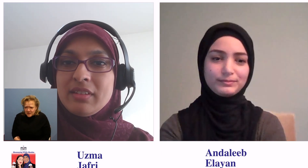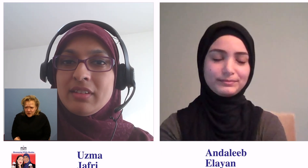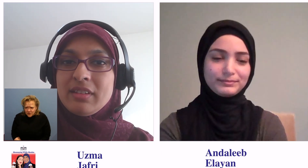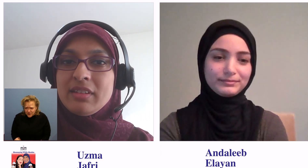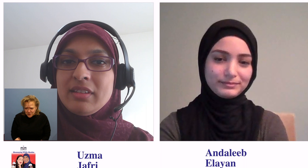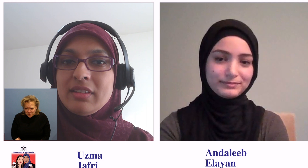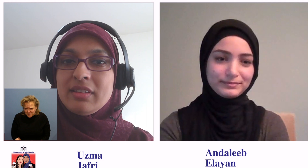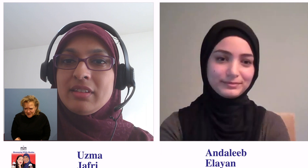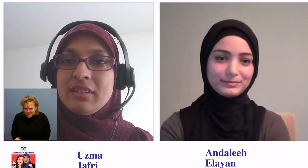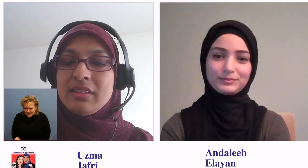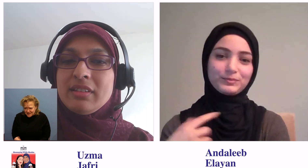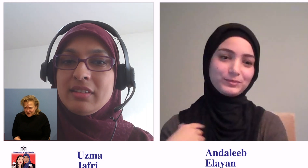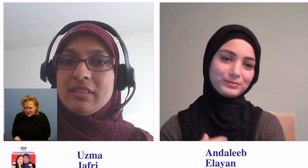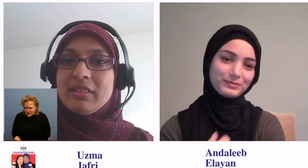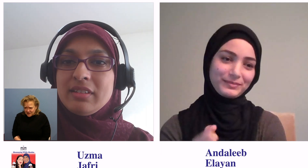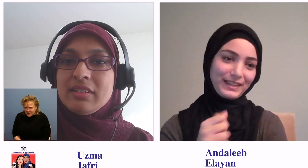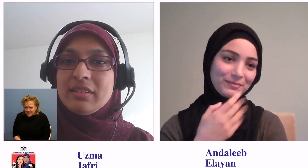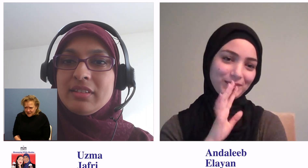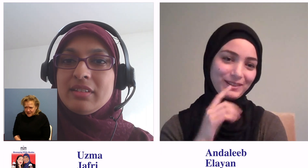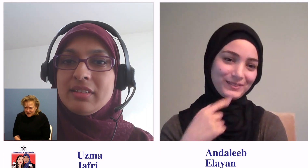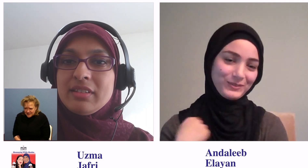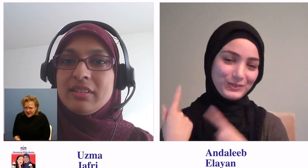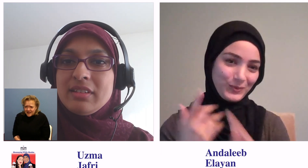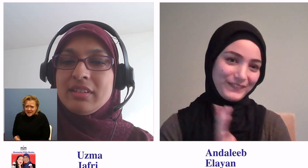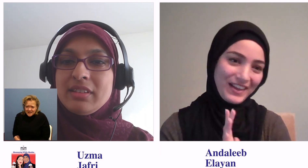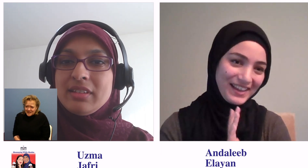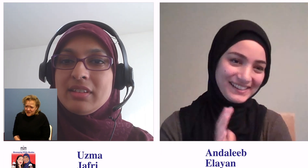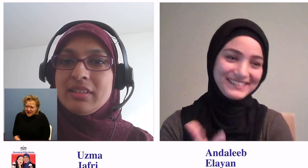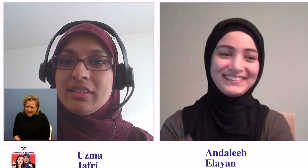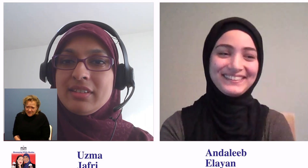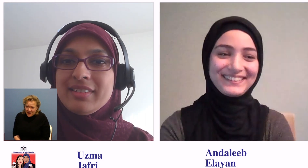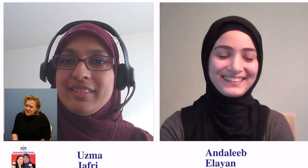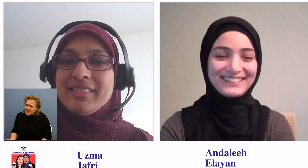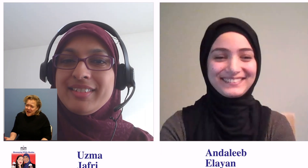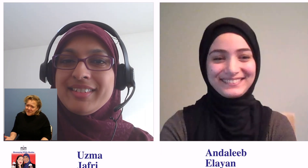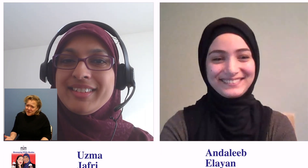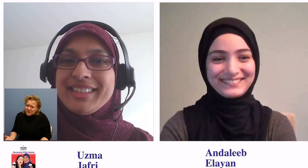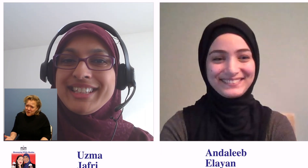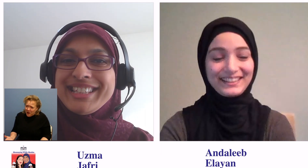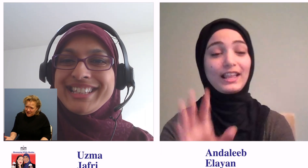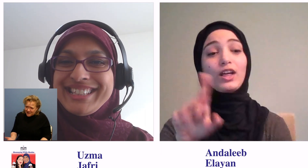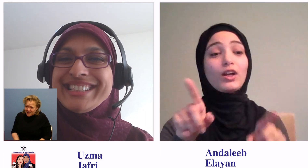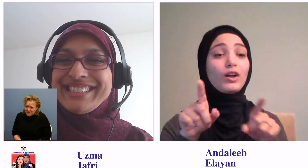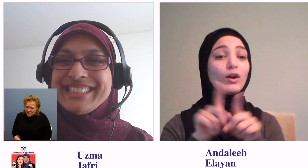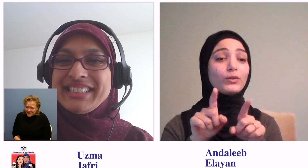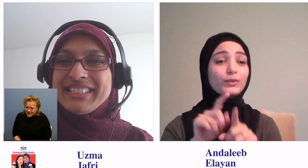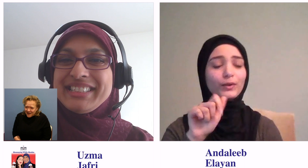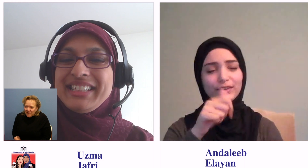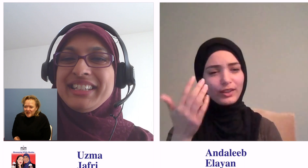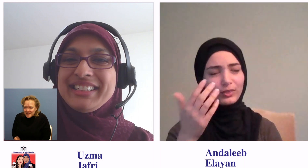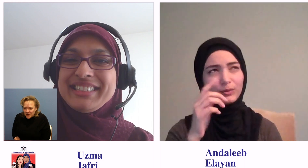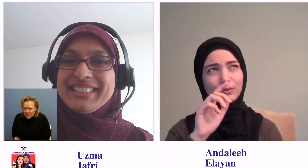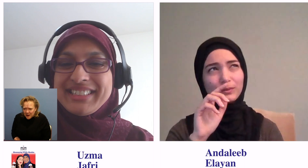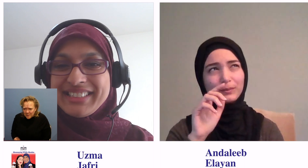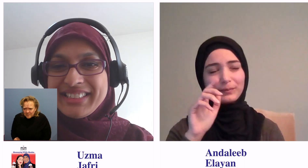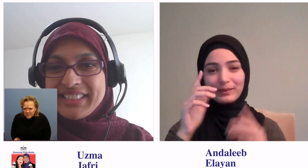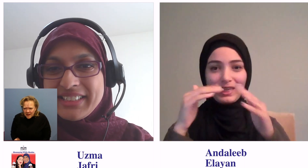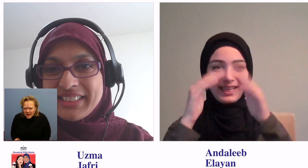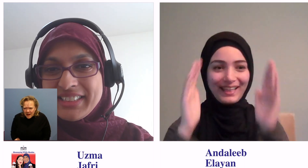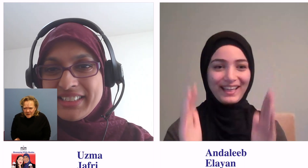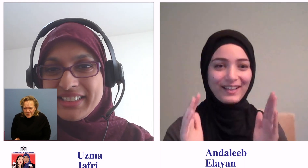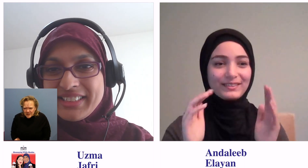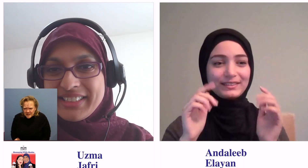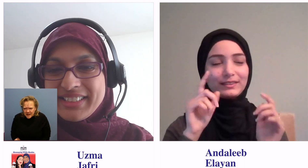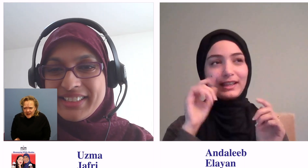So, and it's also visual to see the siren, to see the lights. So yeah, I've been, I've been driving for a while and I've been fine. Oh, also, um,